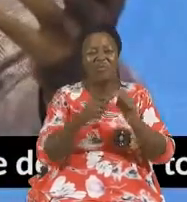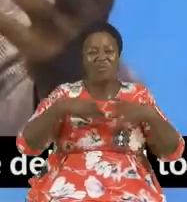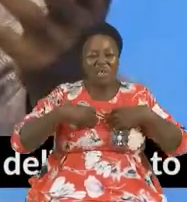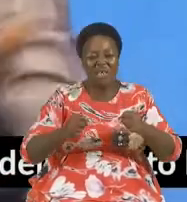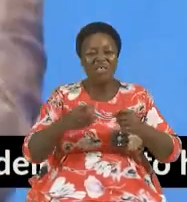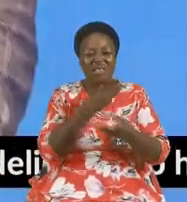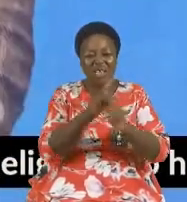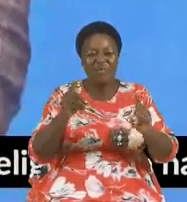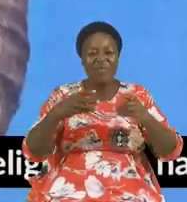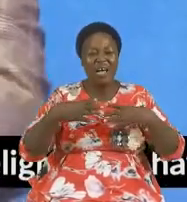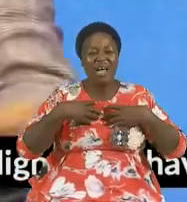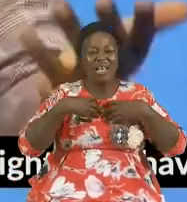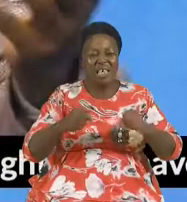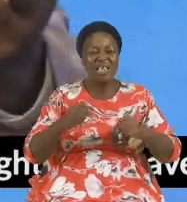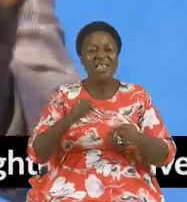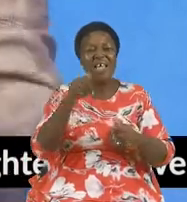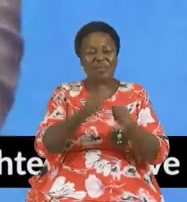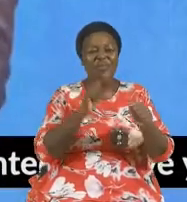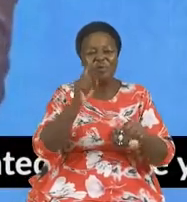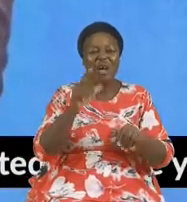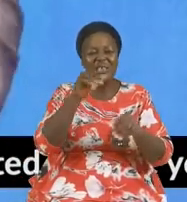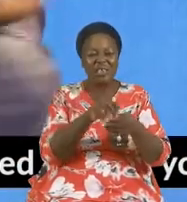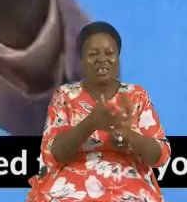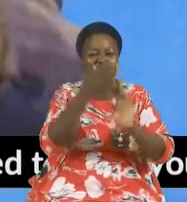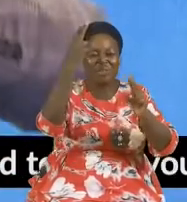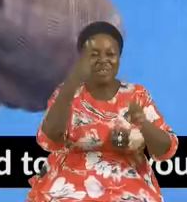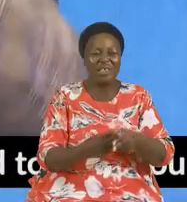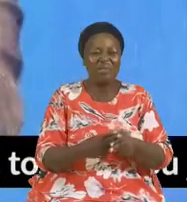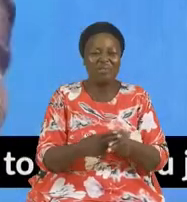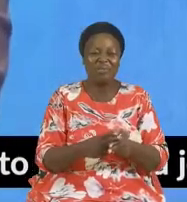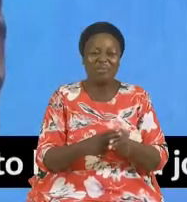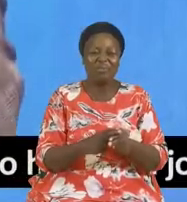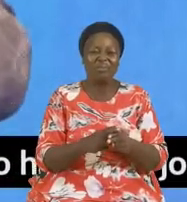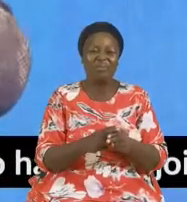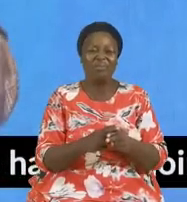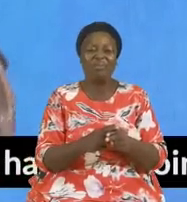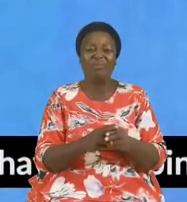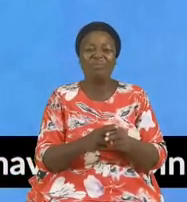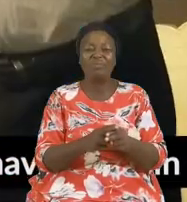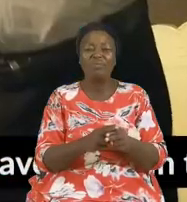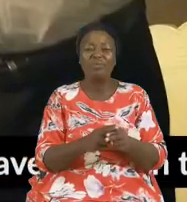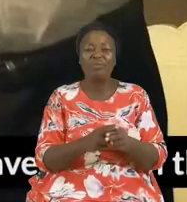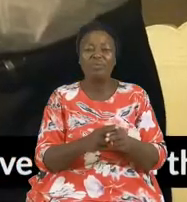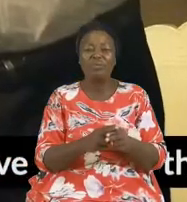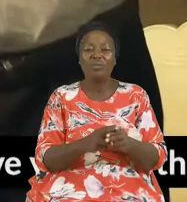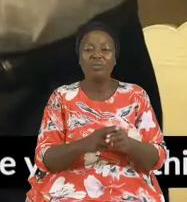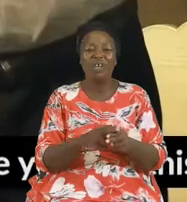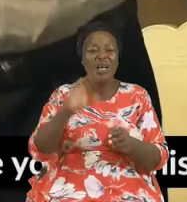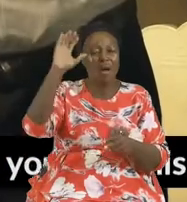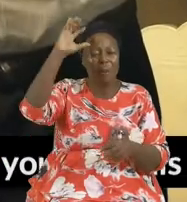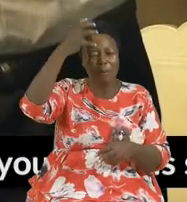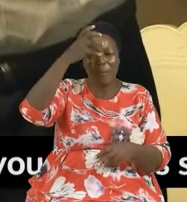Touch, transform, heal, deliver, cure everyone in Jesus'